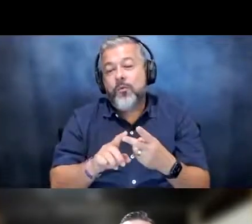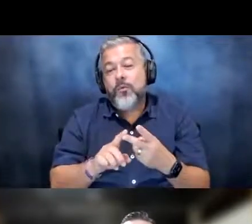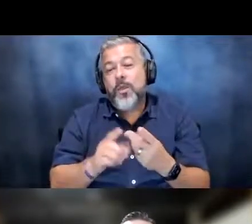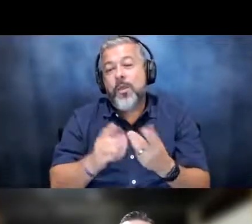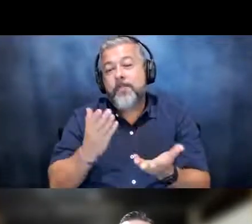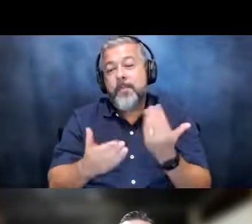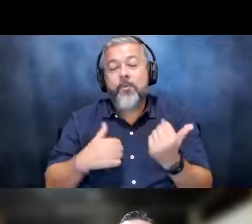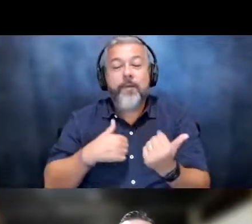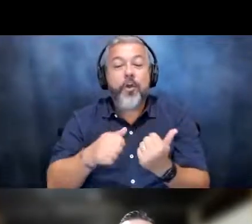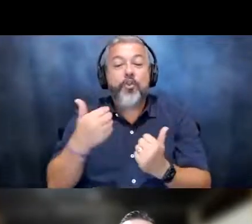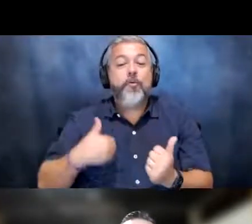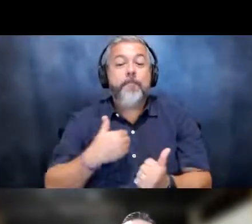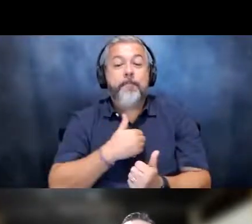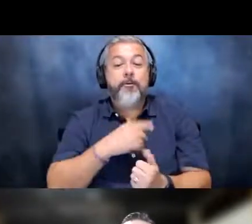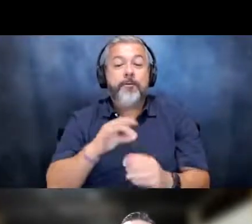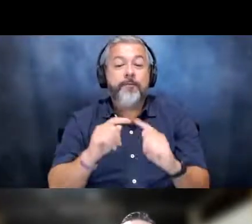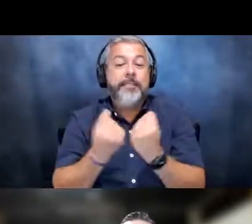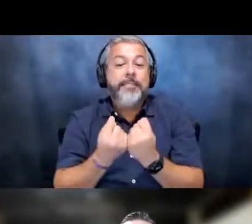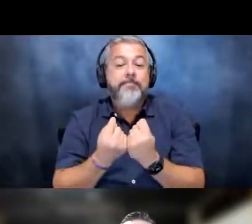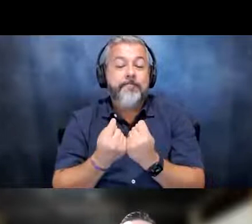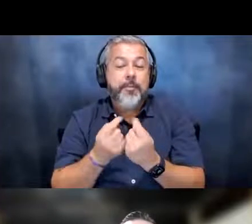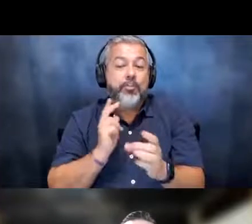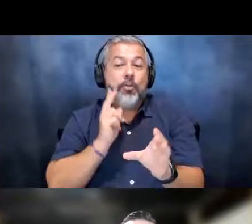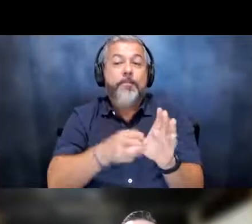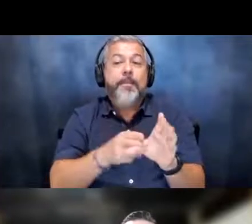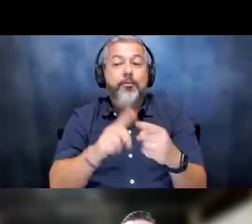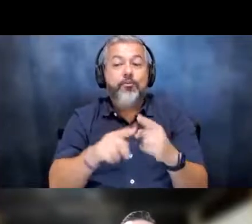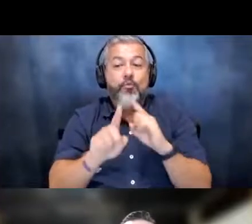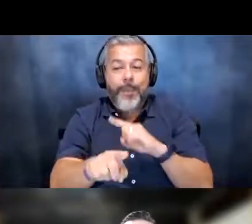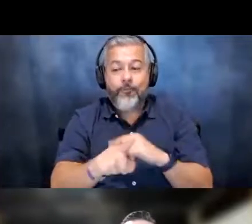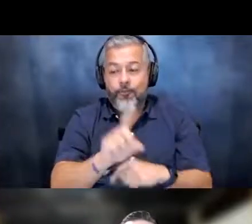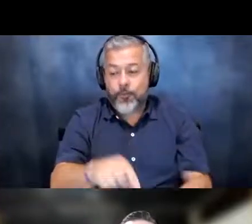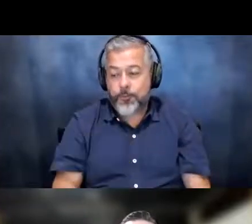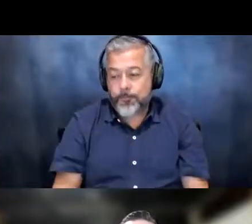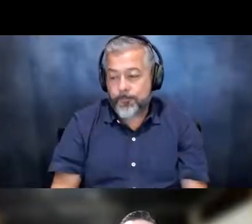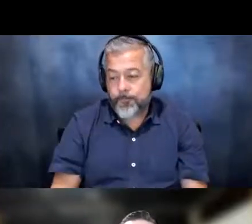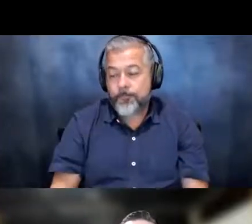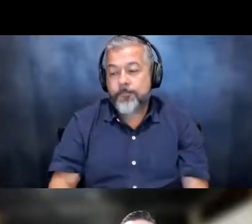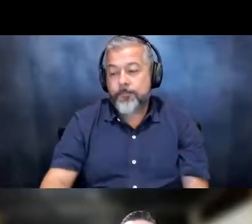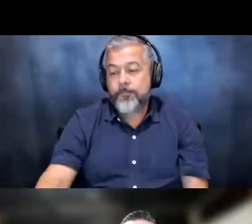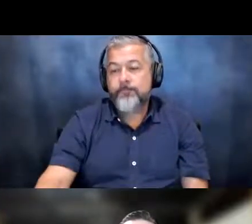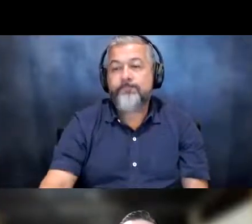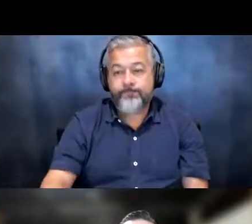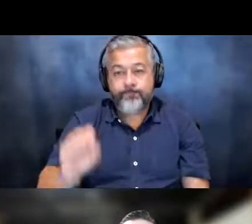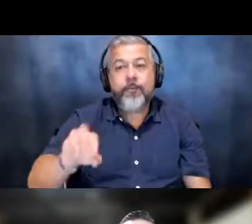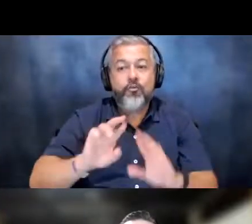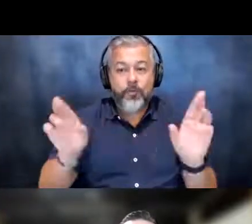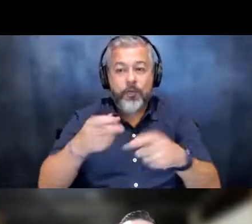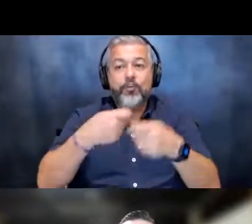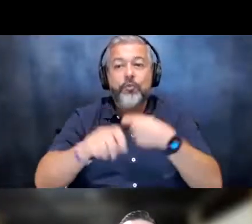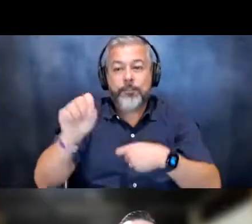other members of the team jump in to answer. And so the first question that we have